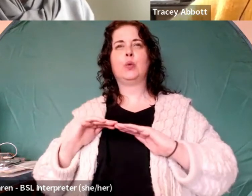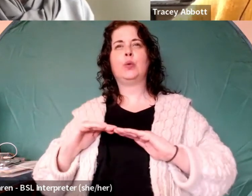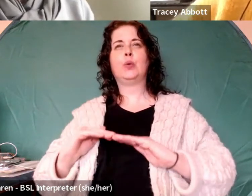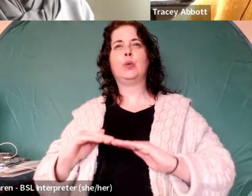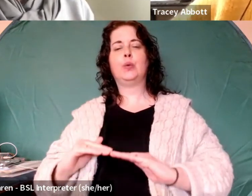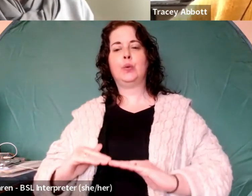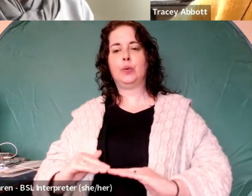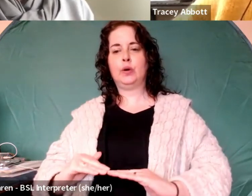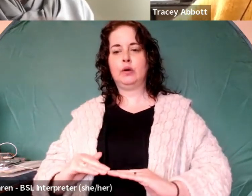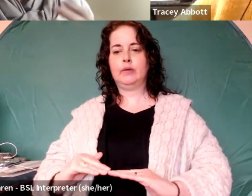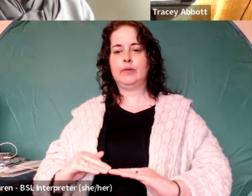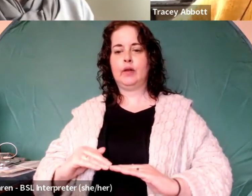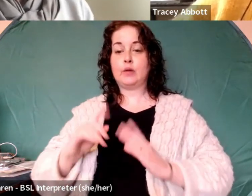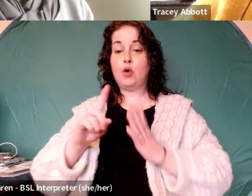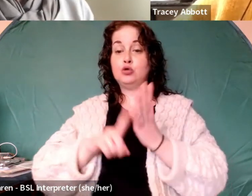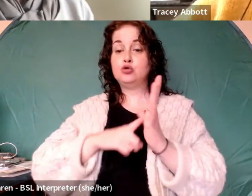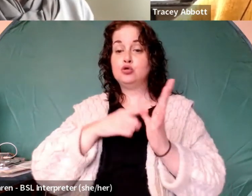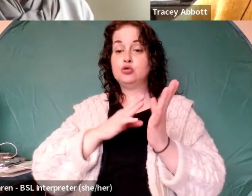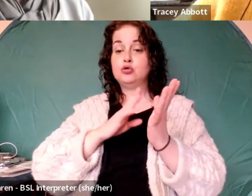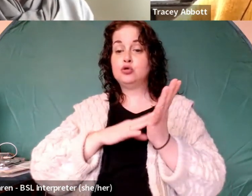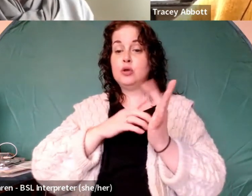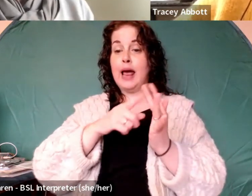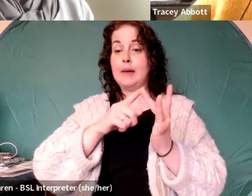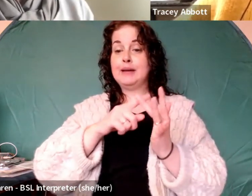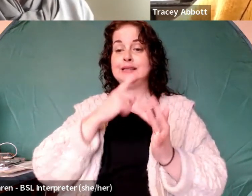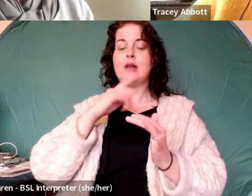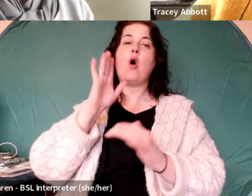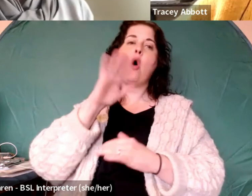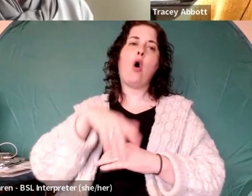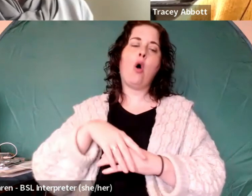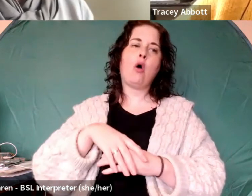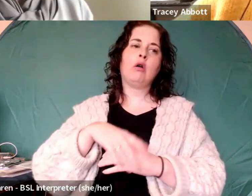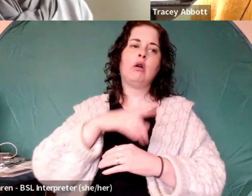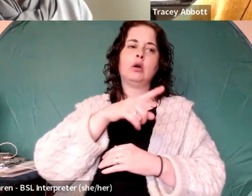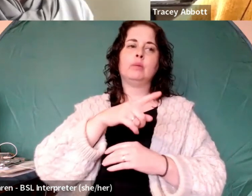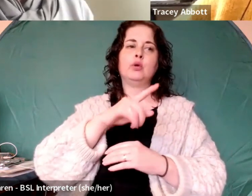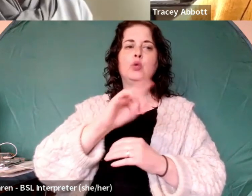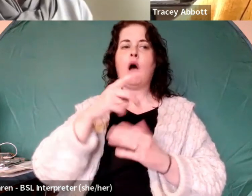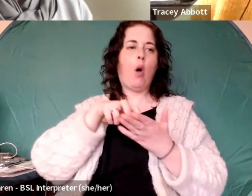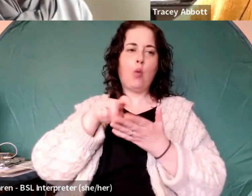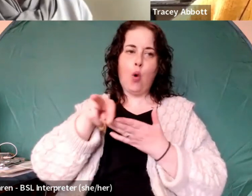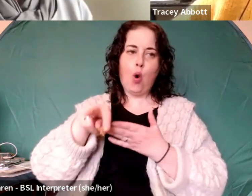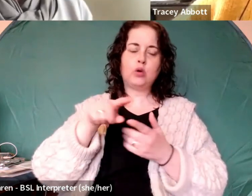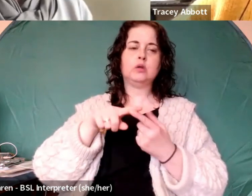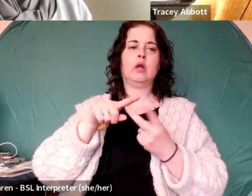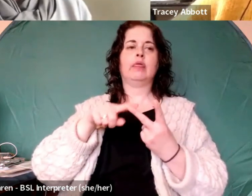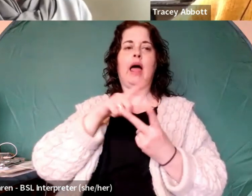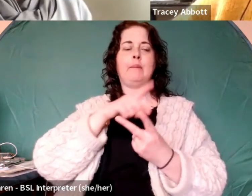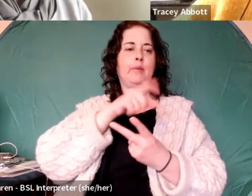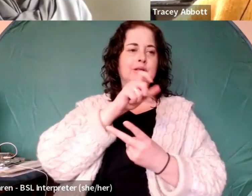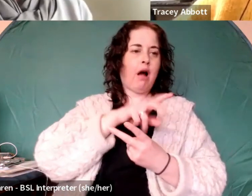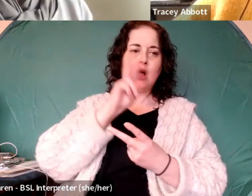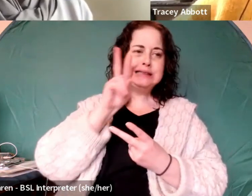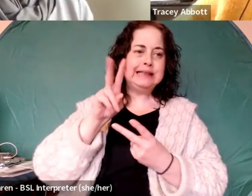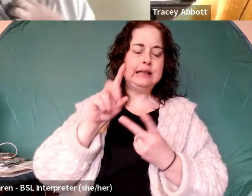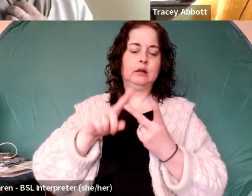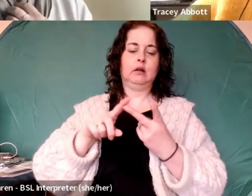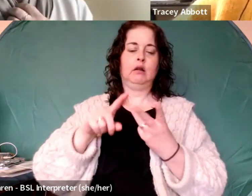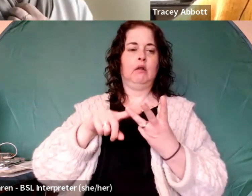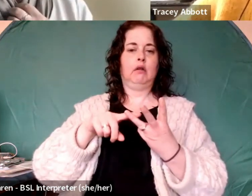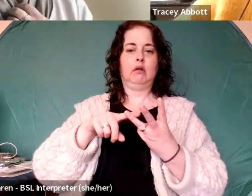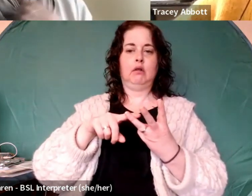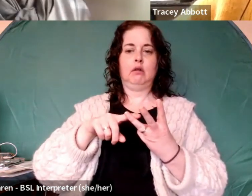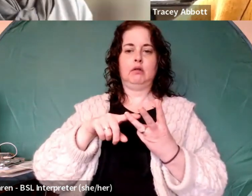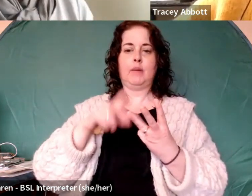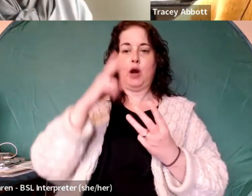done exactly what Jamie says, and has focused on, but that person can't walk, that person can't see, that person can't, but nobody